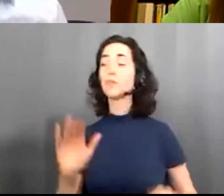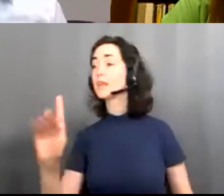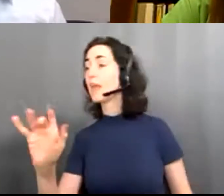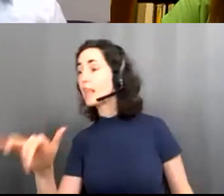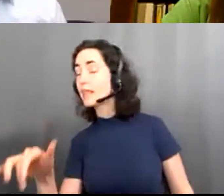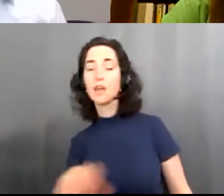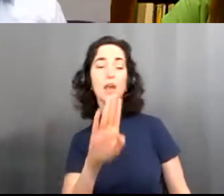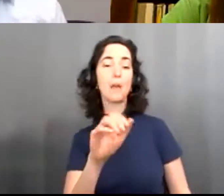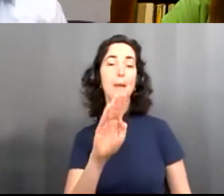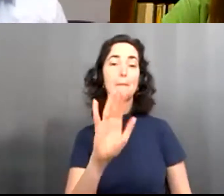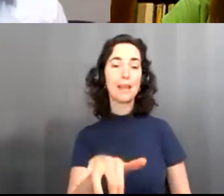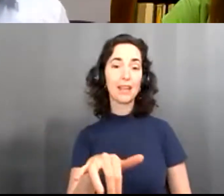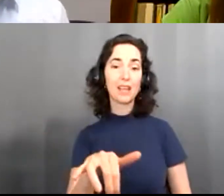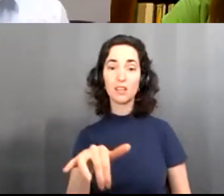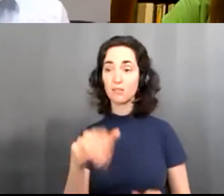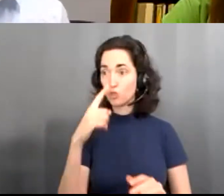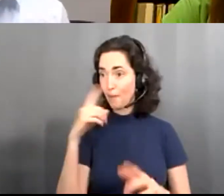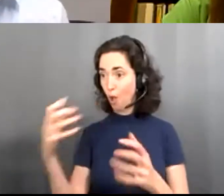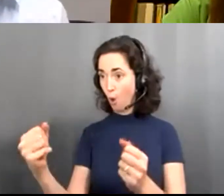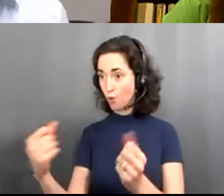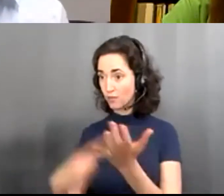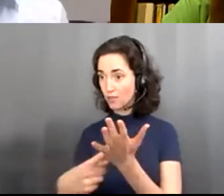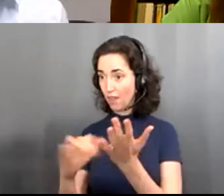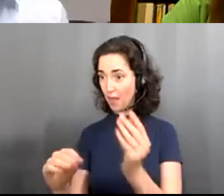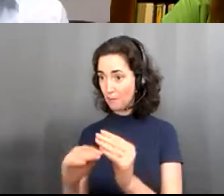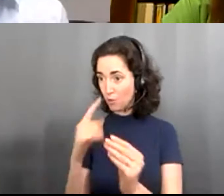Bambi, could you stay on just so we can talk about that a little bit?